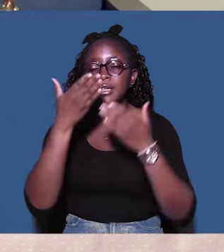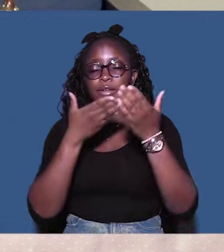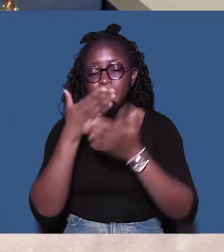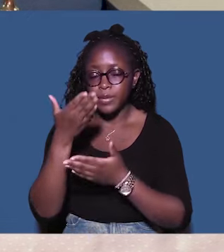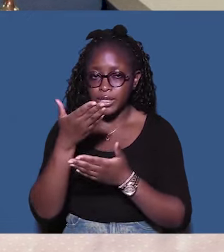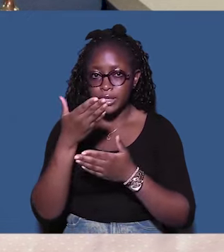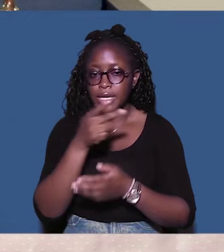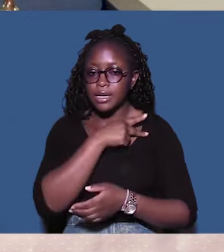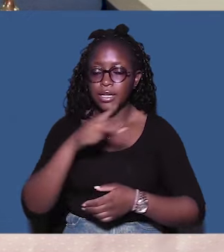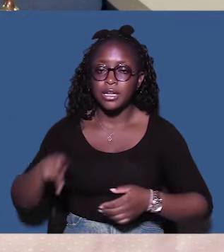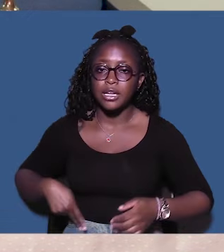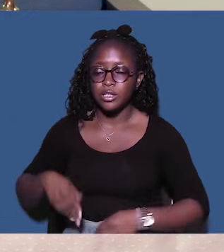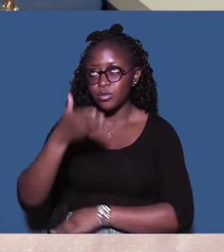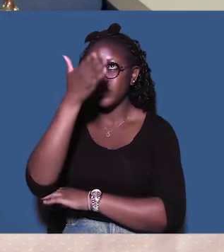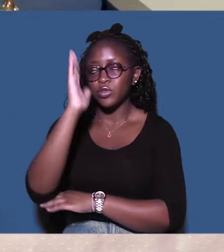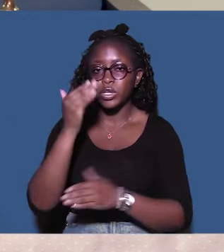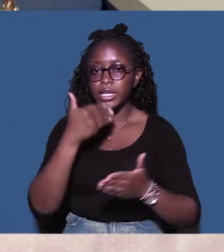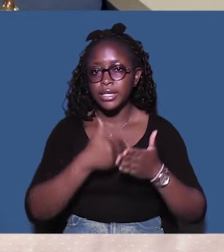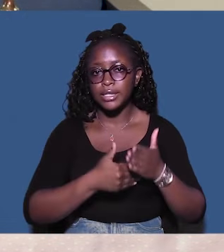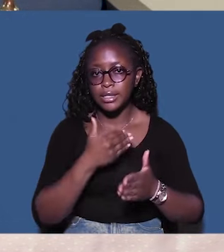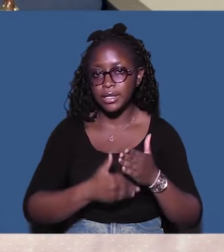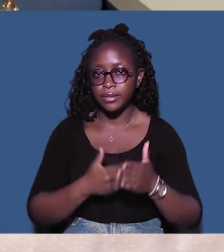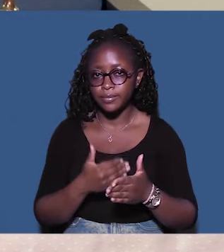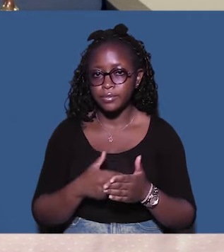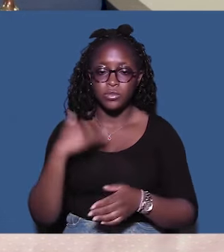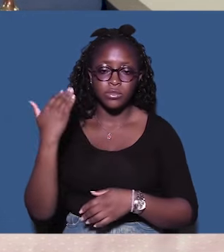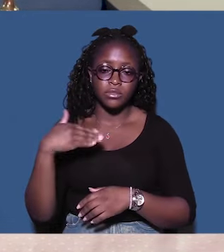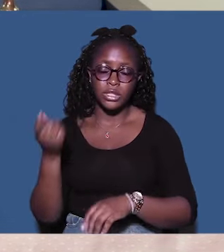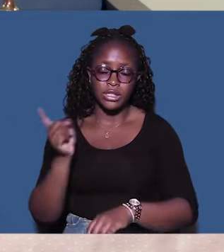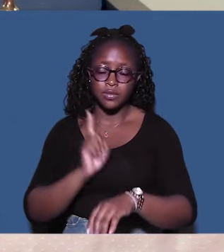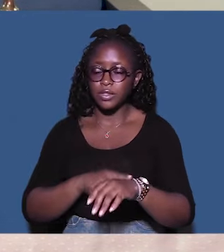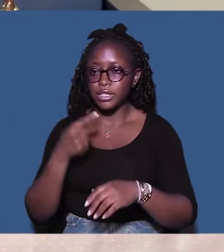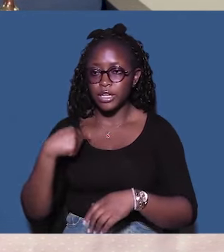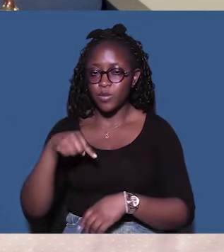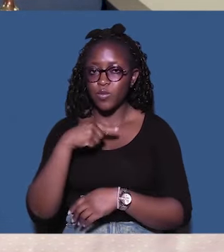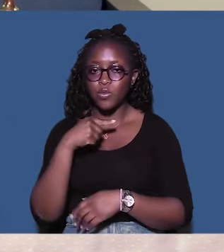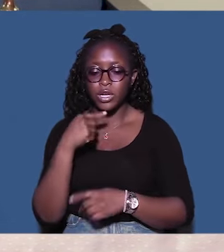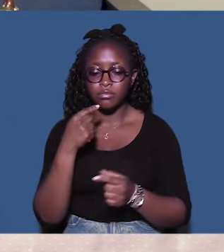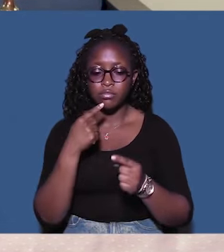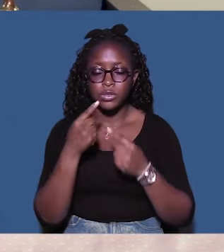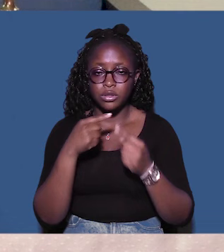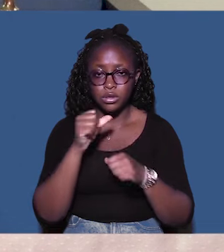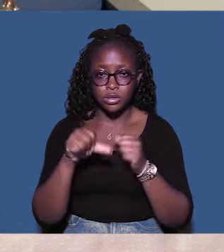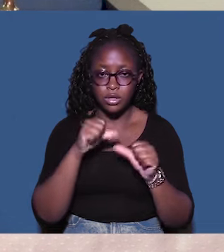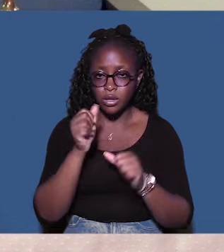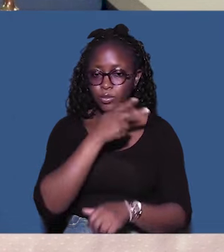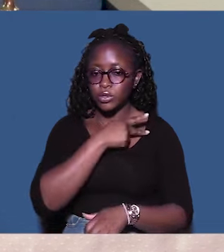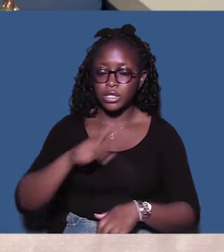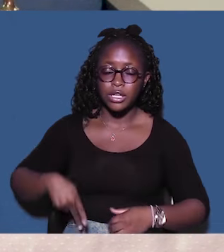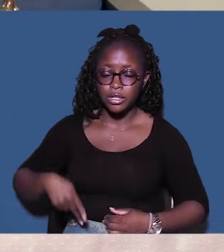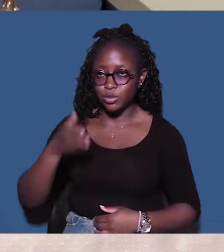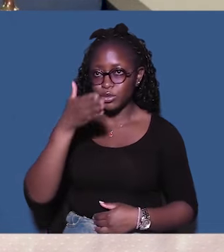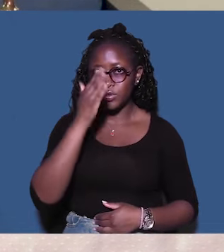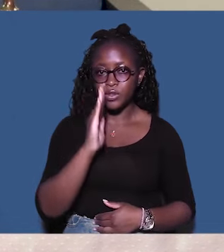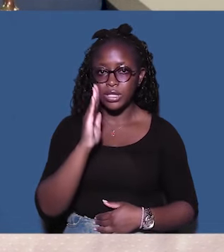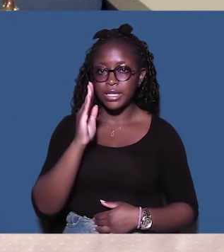whenever it is we talk about the kingdom of God, it is consistent with repentance and therefore